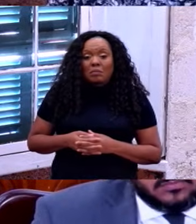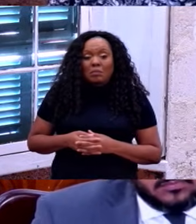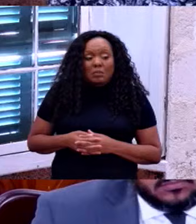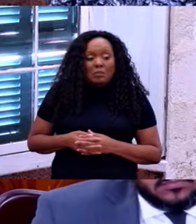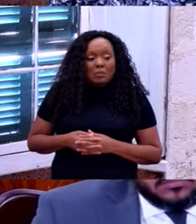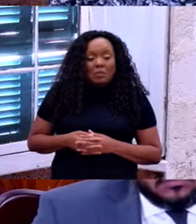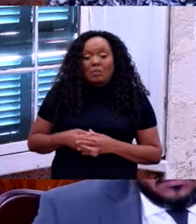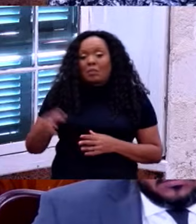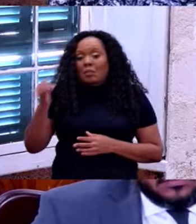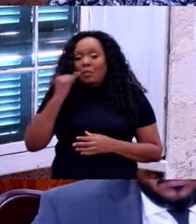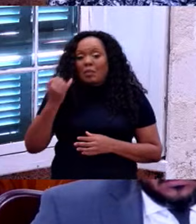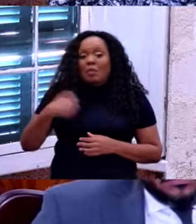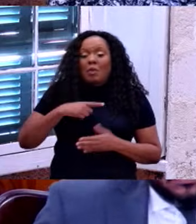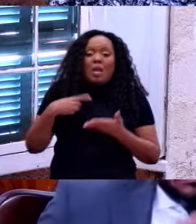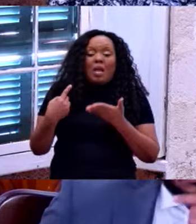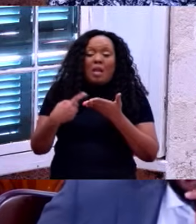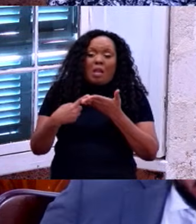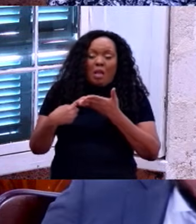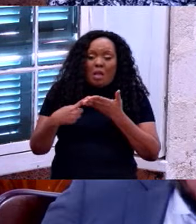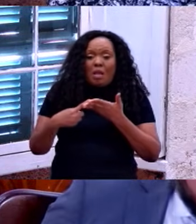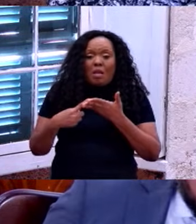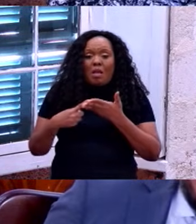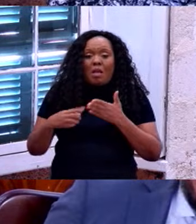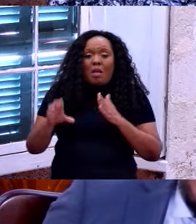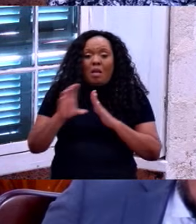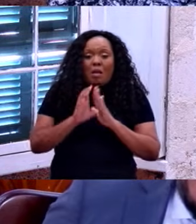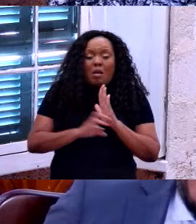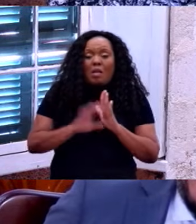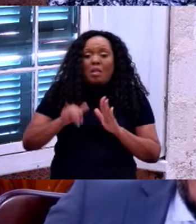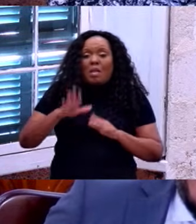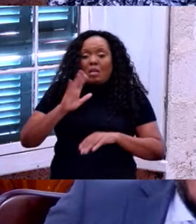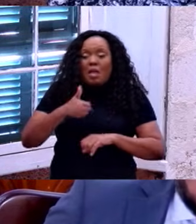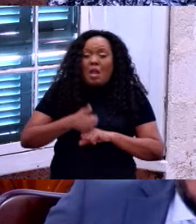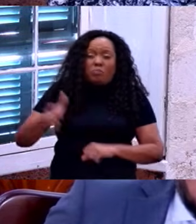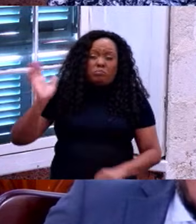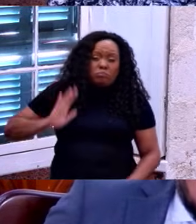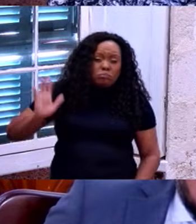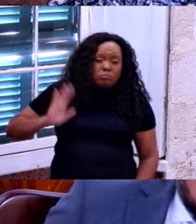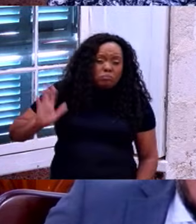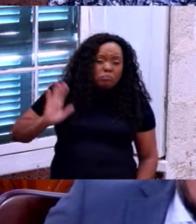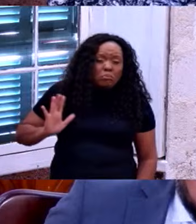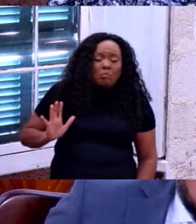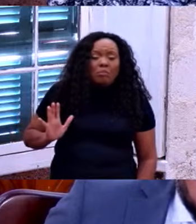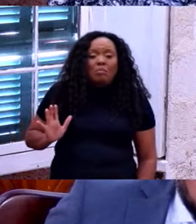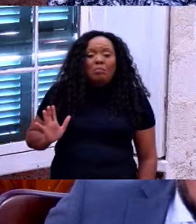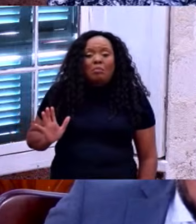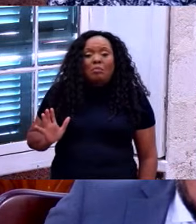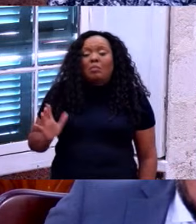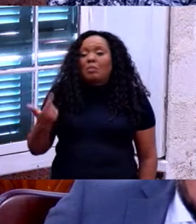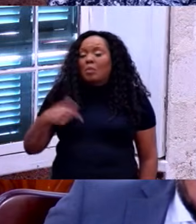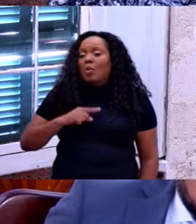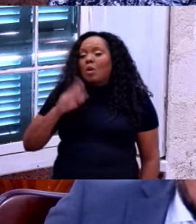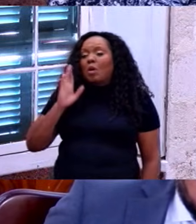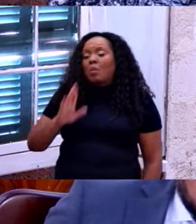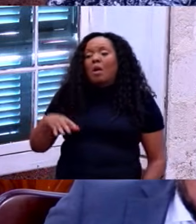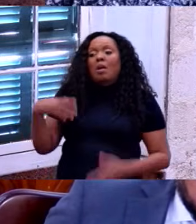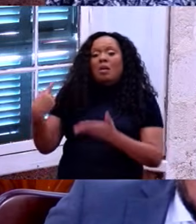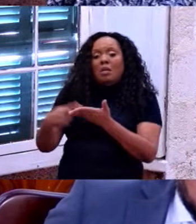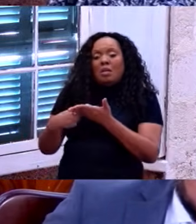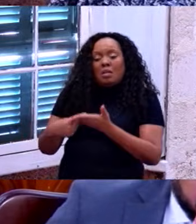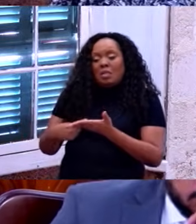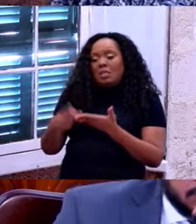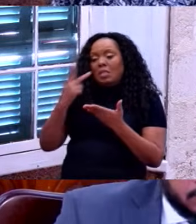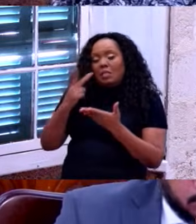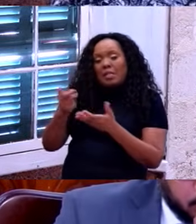tackling a constitution that has been around for some time, that we're going to do it holistically. We're going to do it